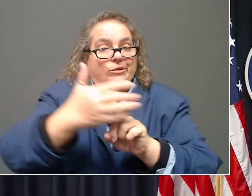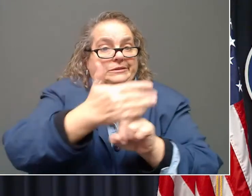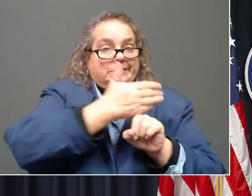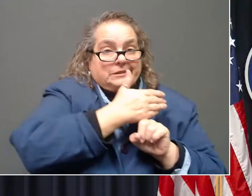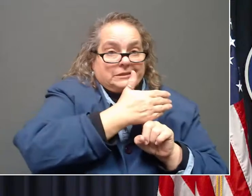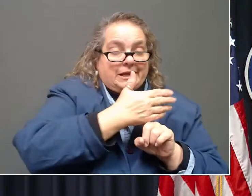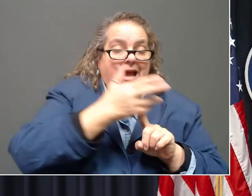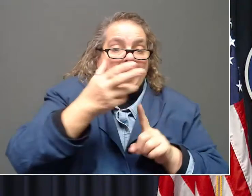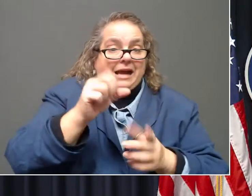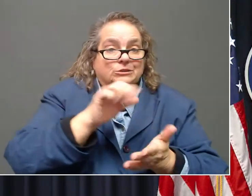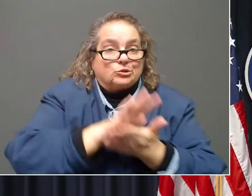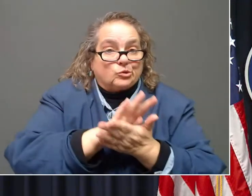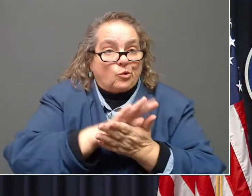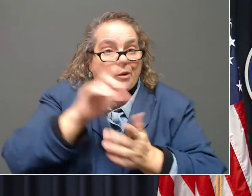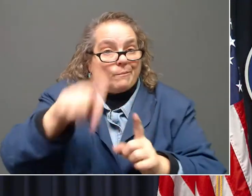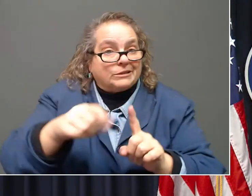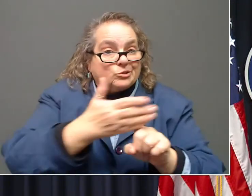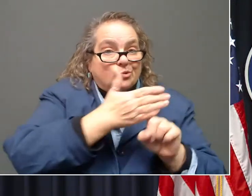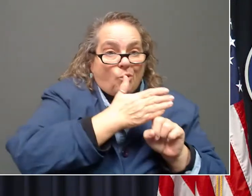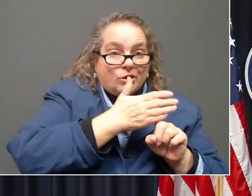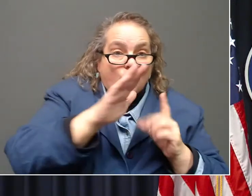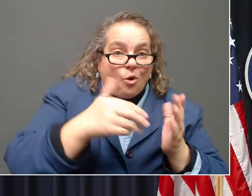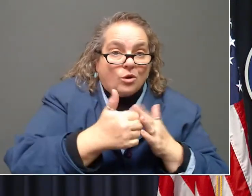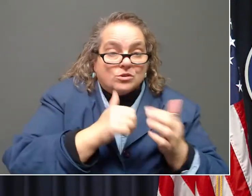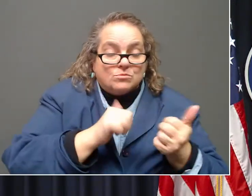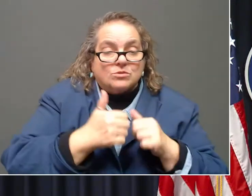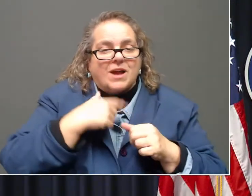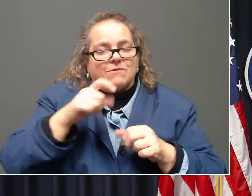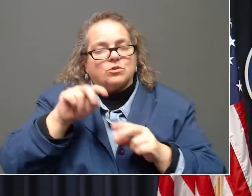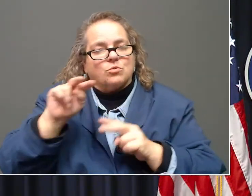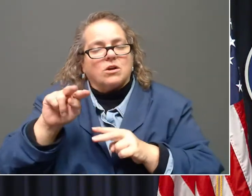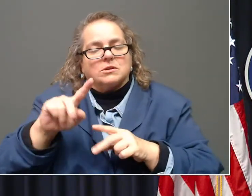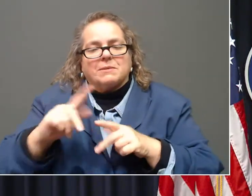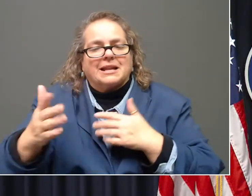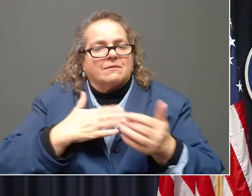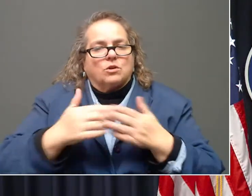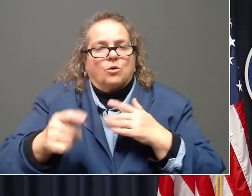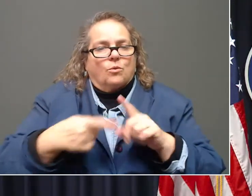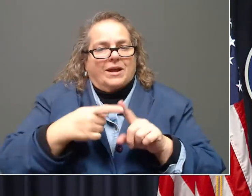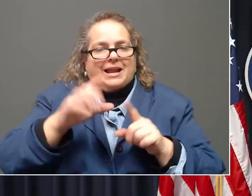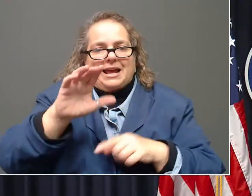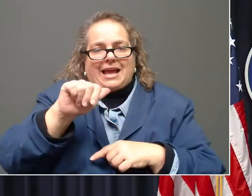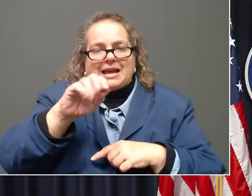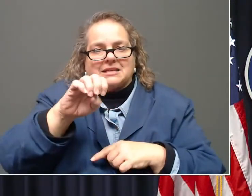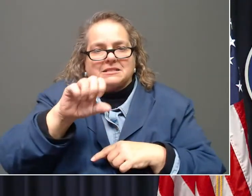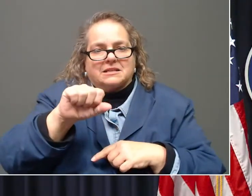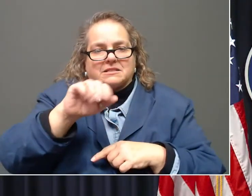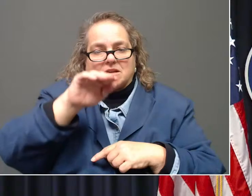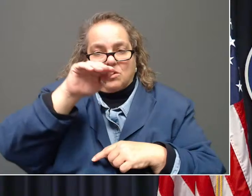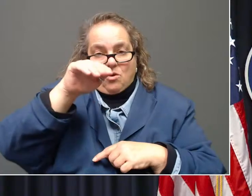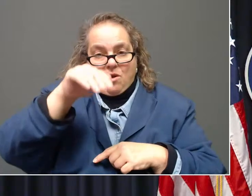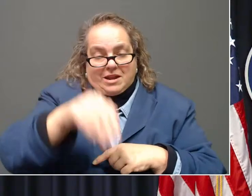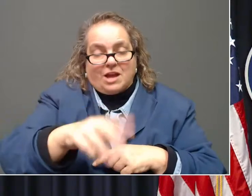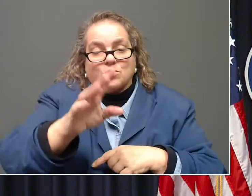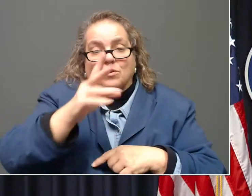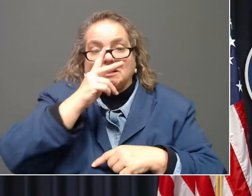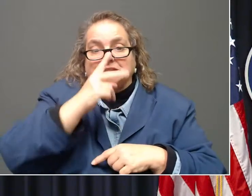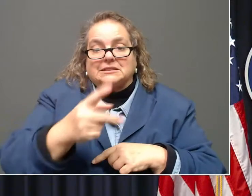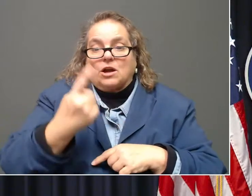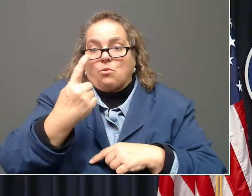who had talked to Karen had seen. And then the first question was, Franklin